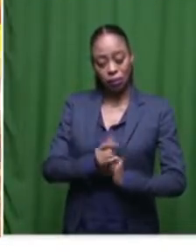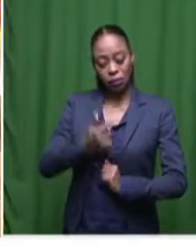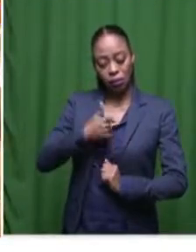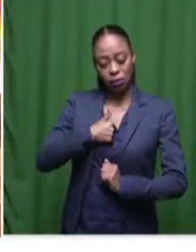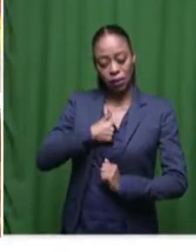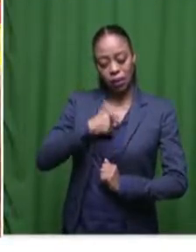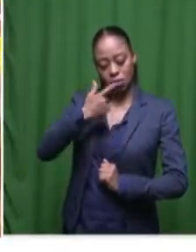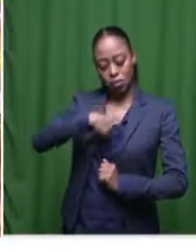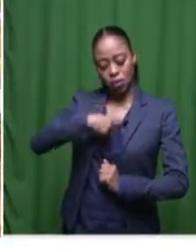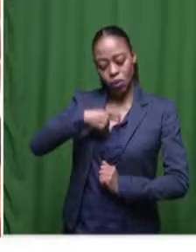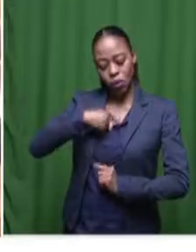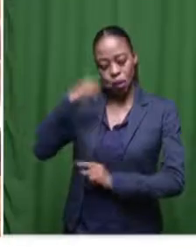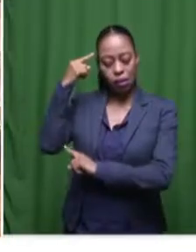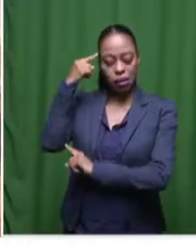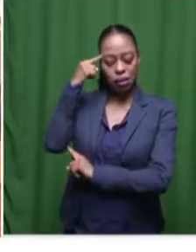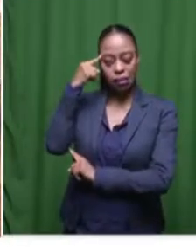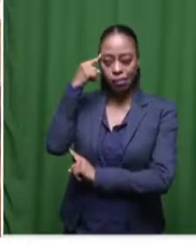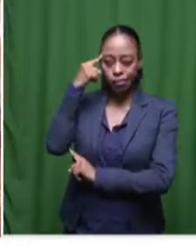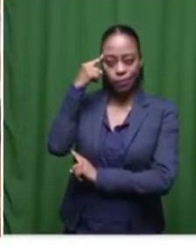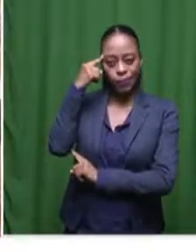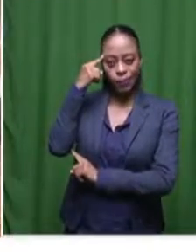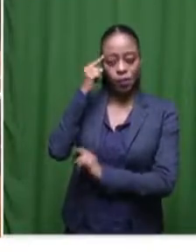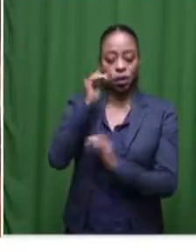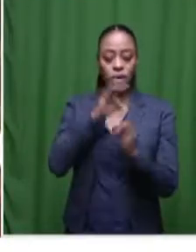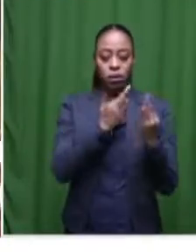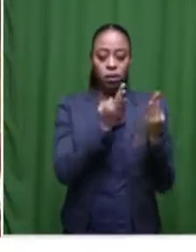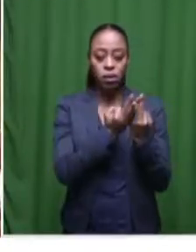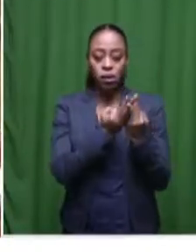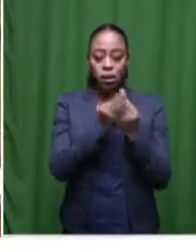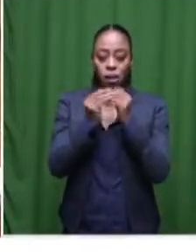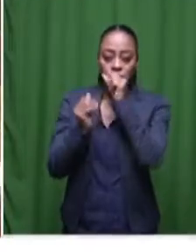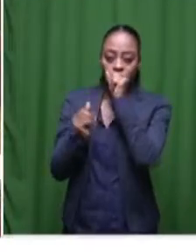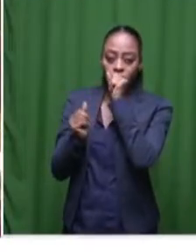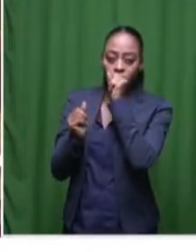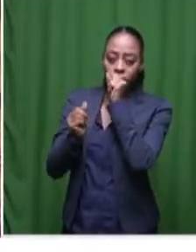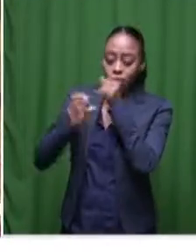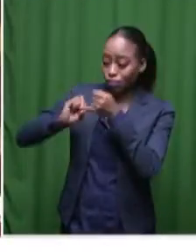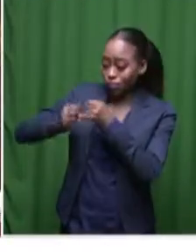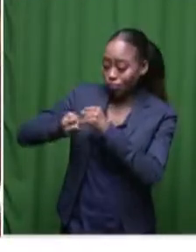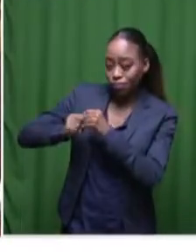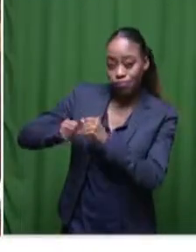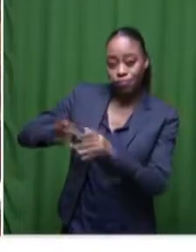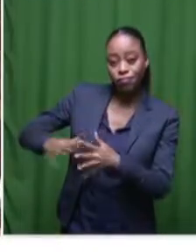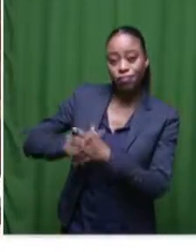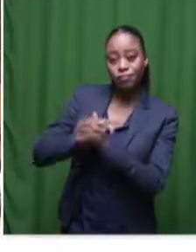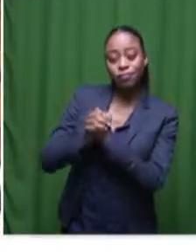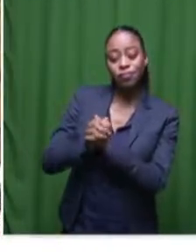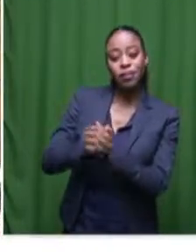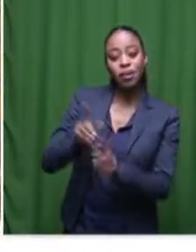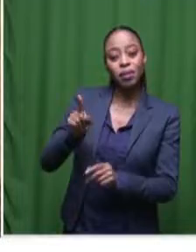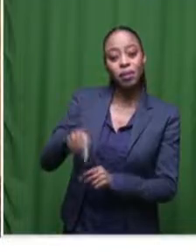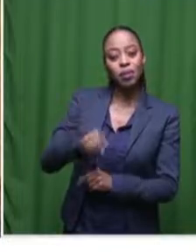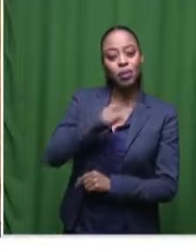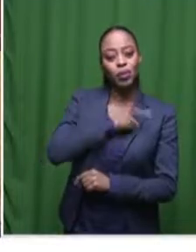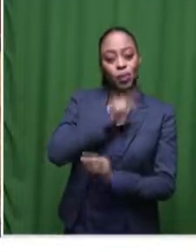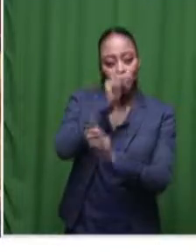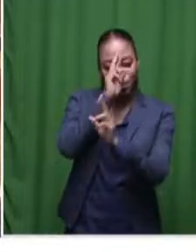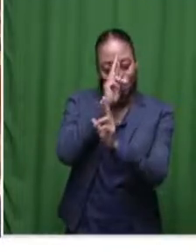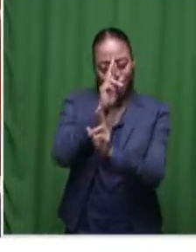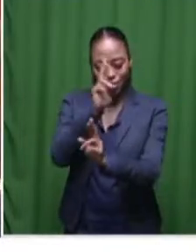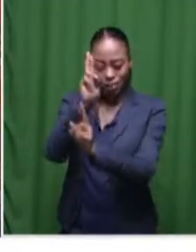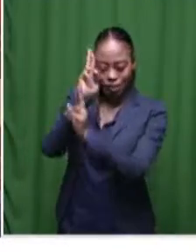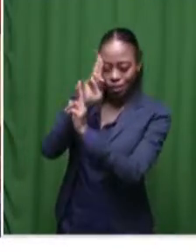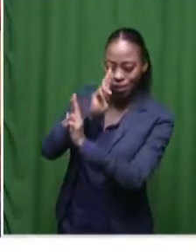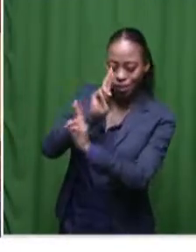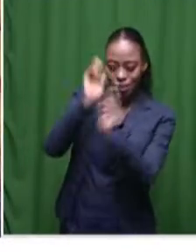I think that obviously the family are trying to show unity out of respect for the Queen, and that's